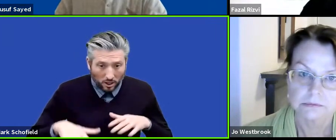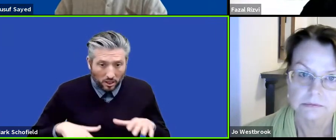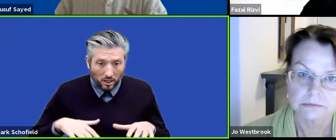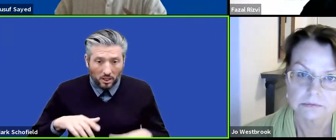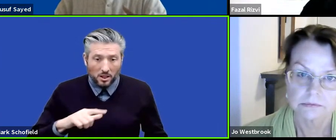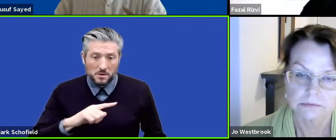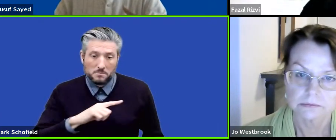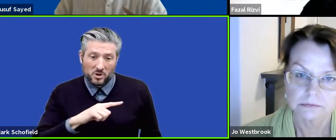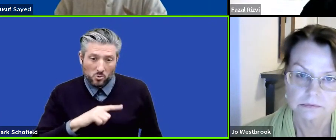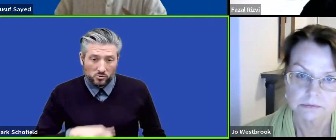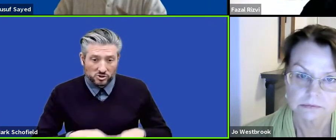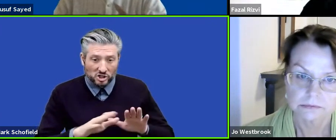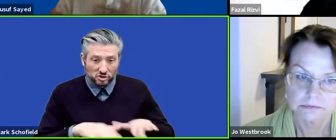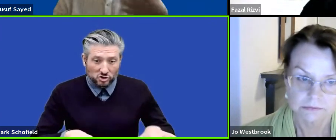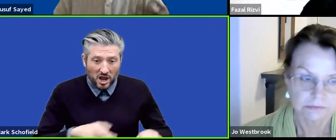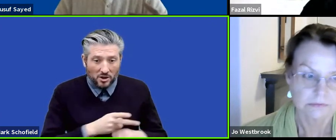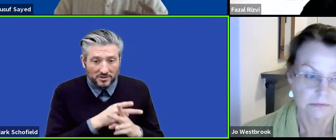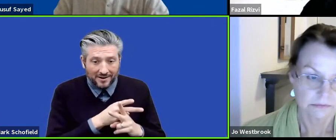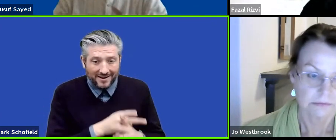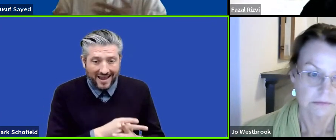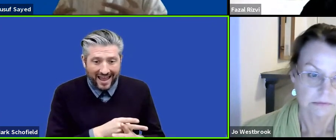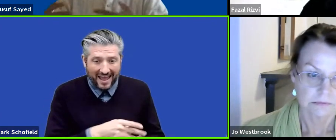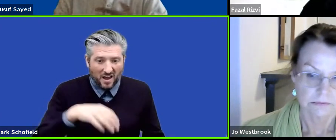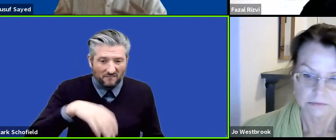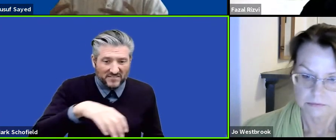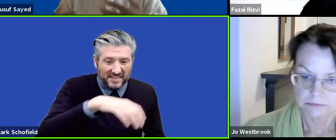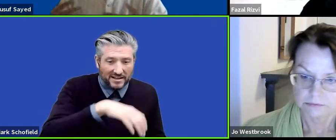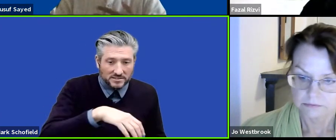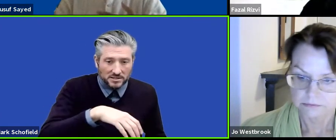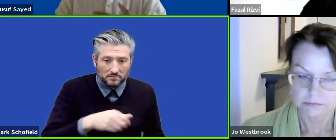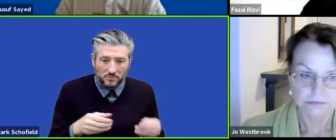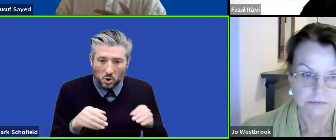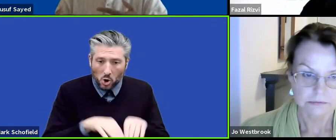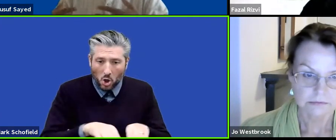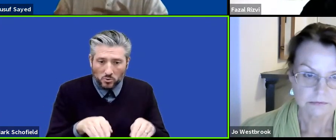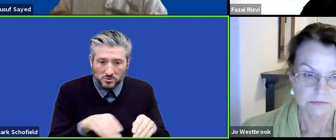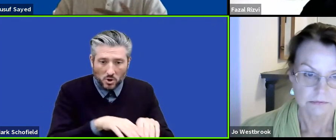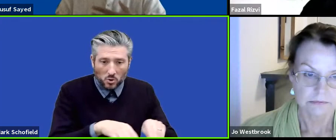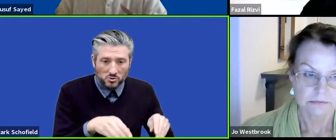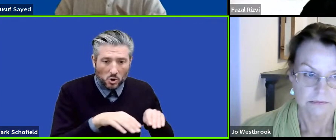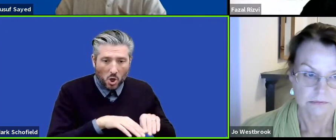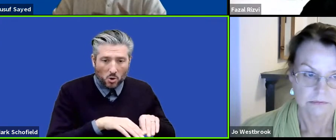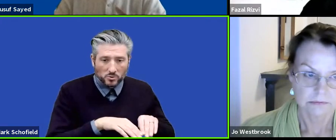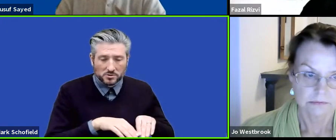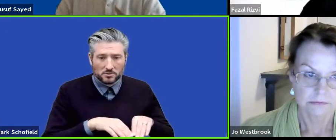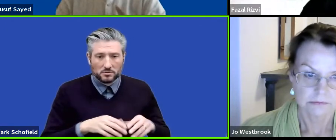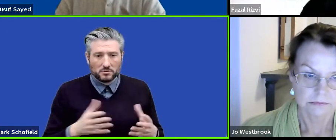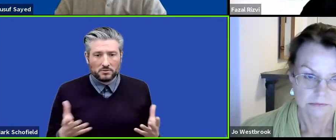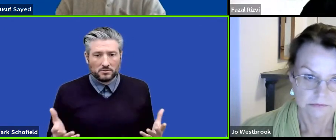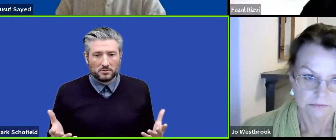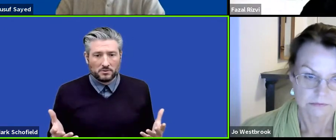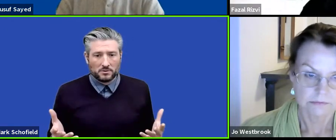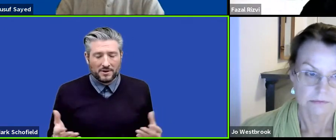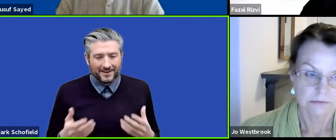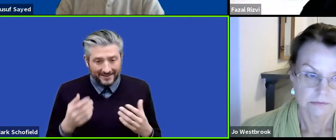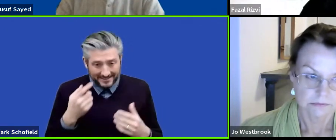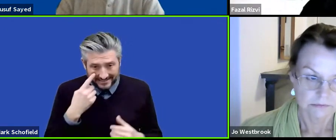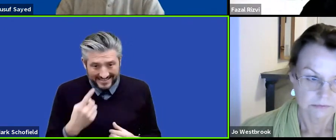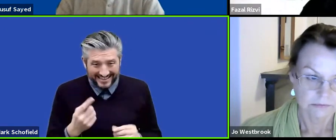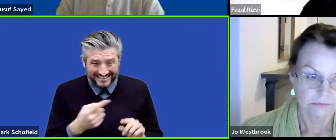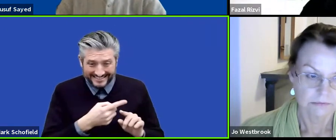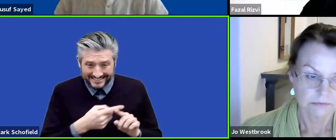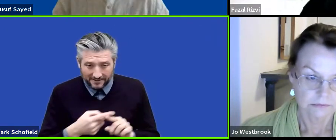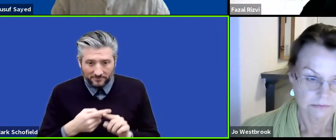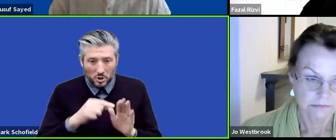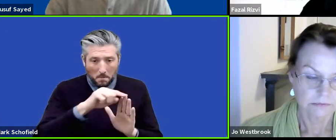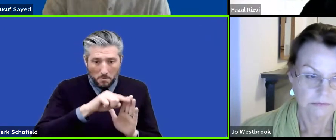of childcare facilities at the same time. So there's a whole series of interconnected policy problems that need to be